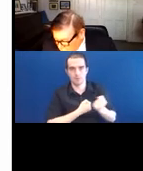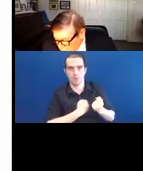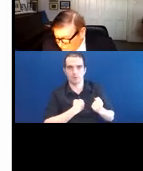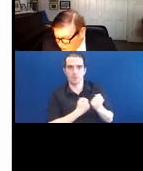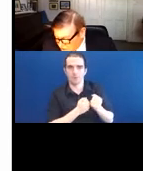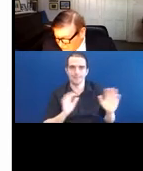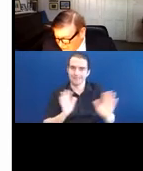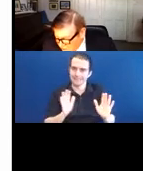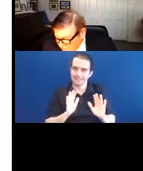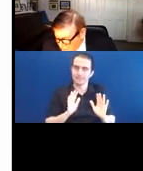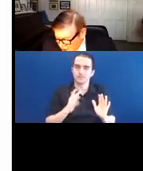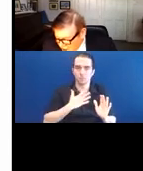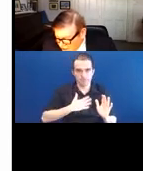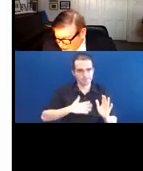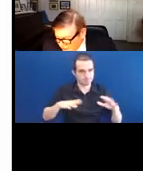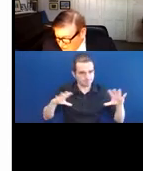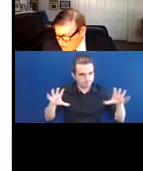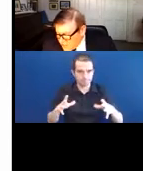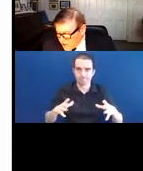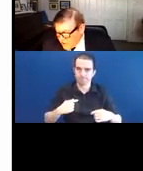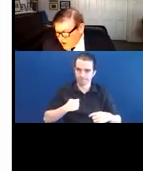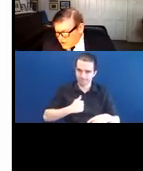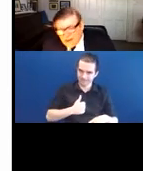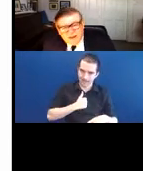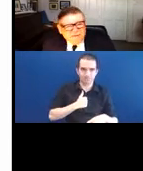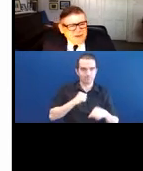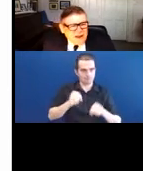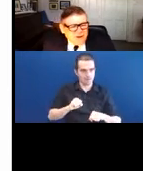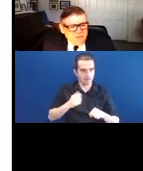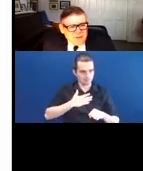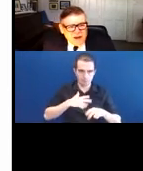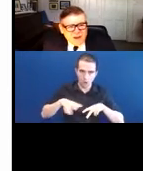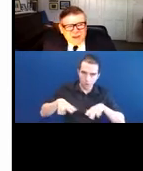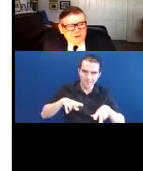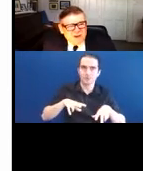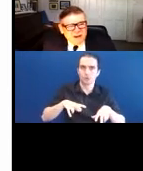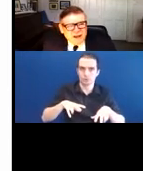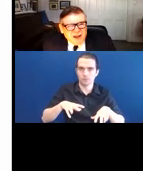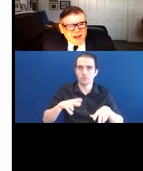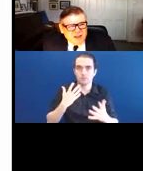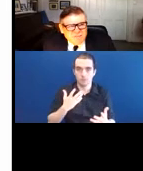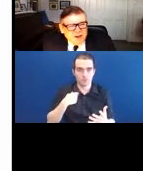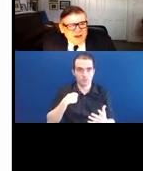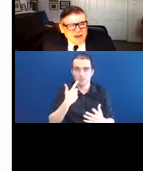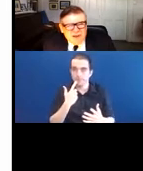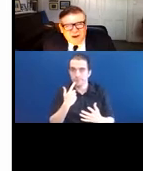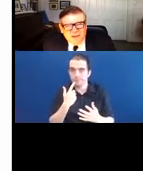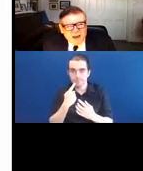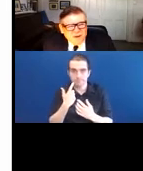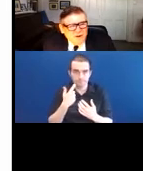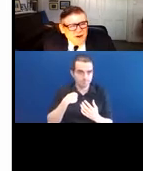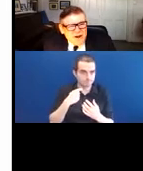it's useful to sometimes write these down. Person who said that physio should be part of this course, no, it isn't, because this is